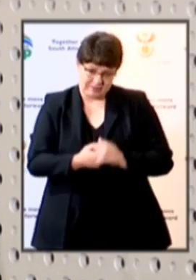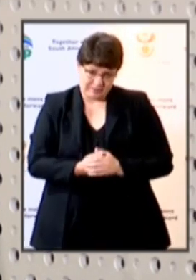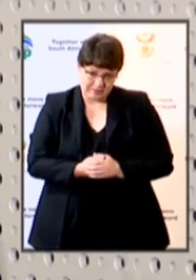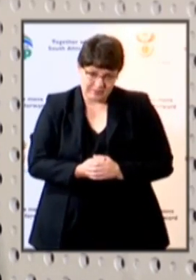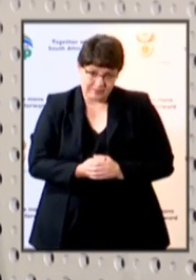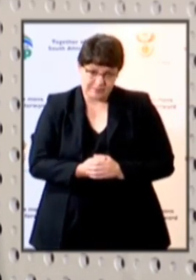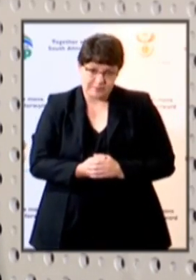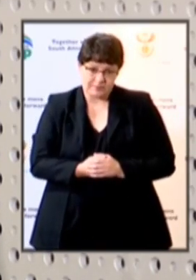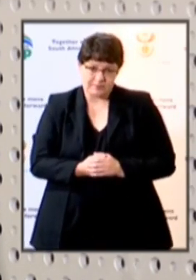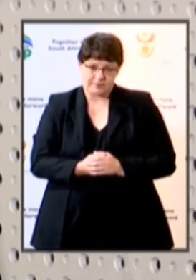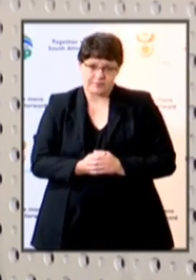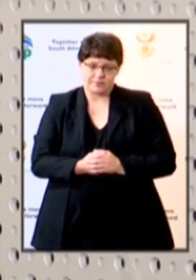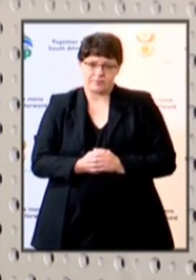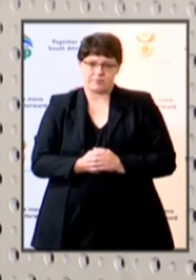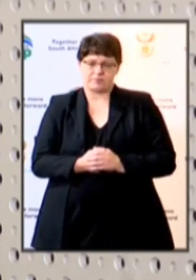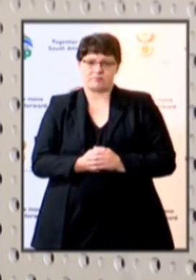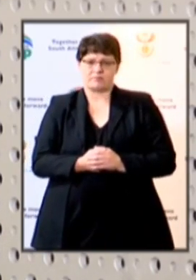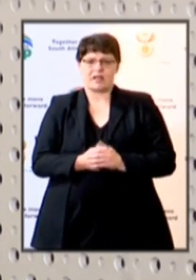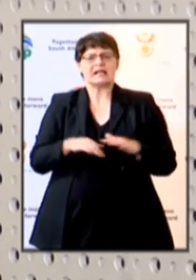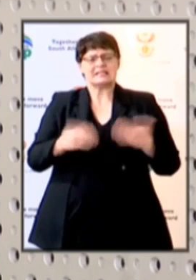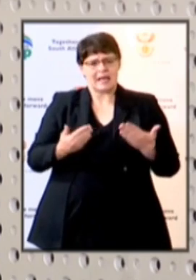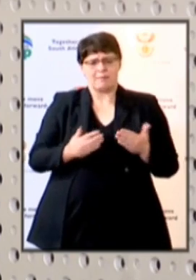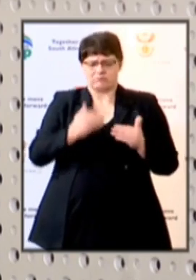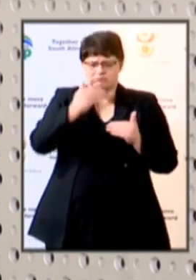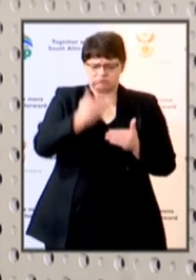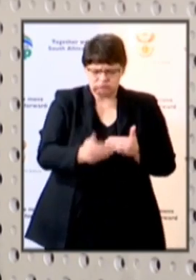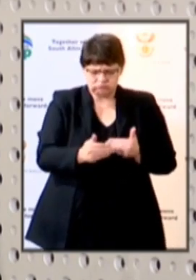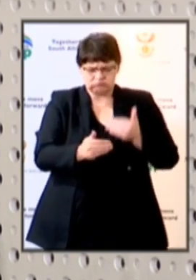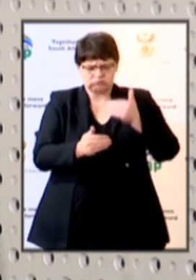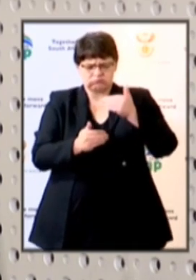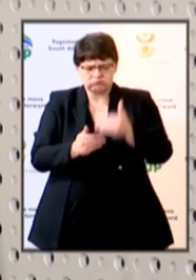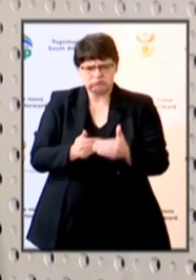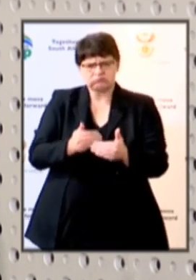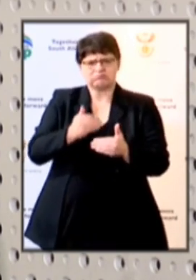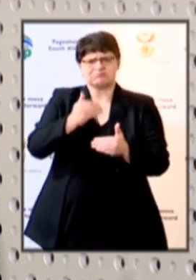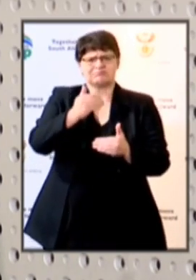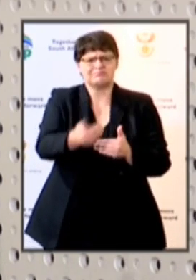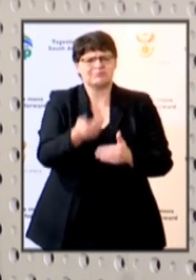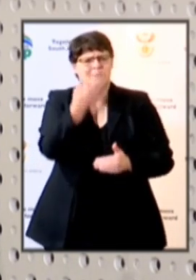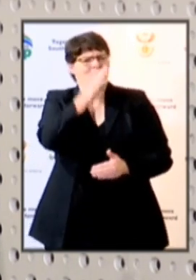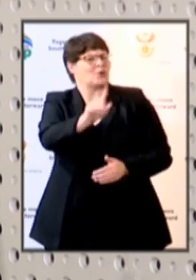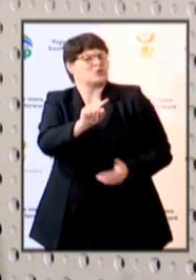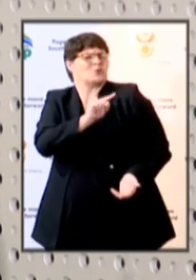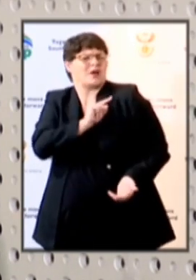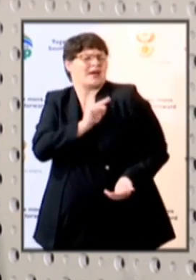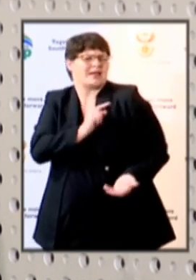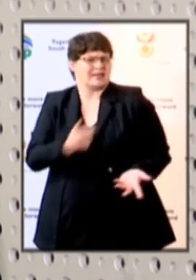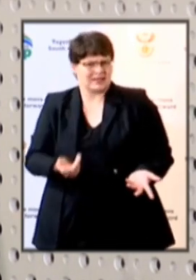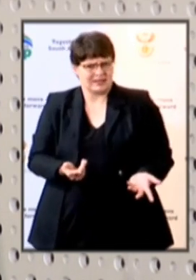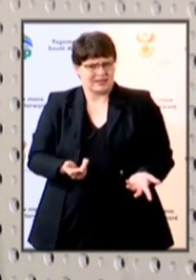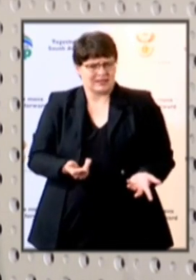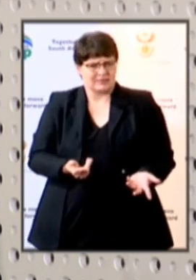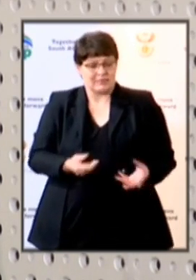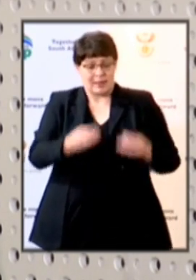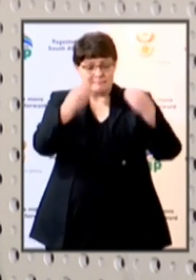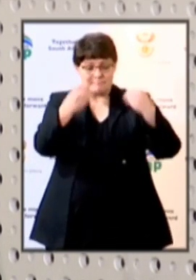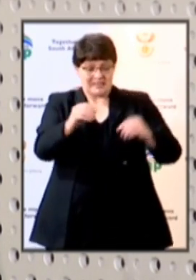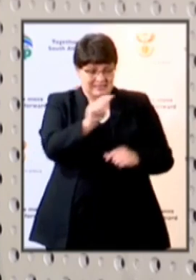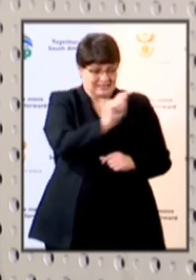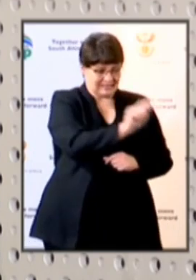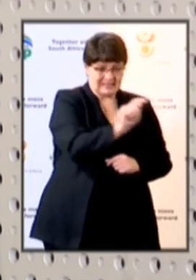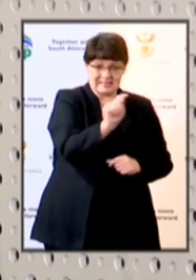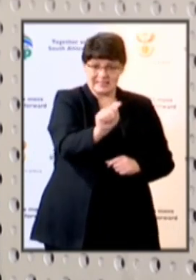We also want to use the phased approach for another reason, and that is to enable firms themselves to